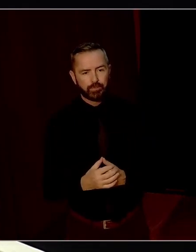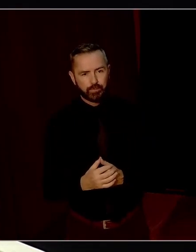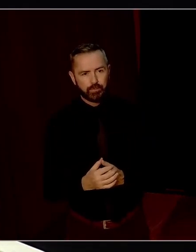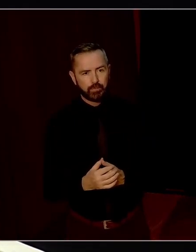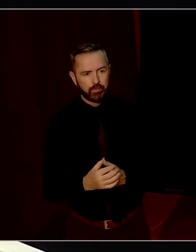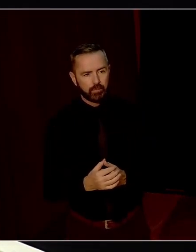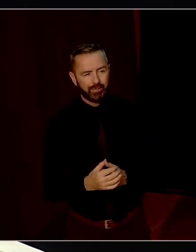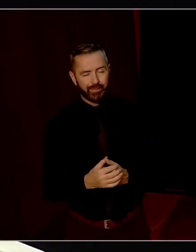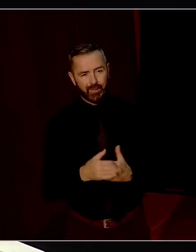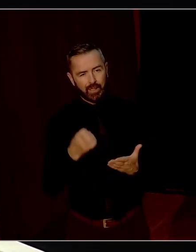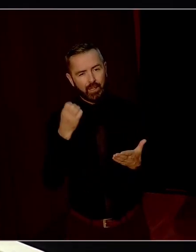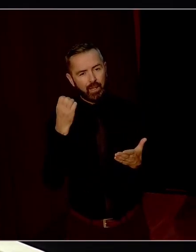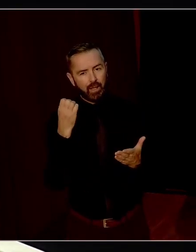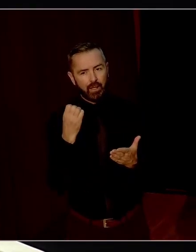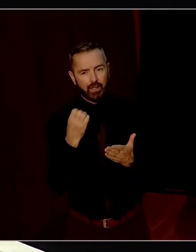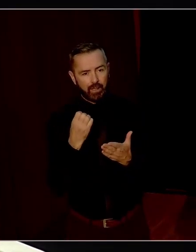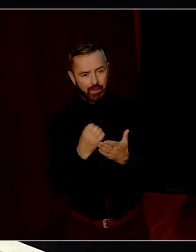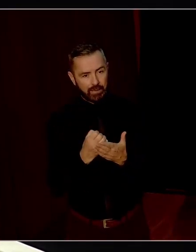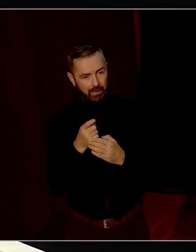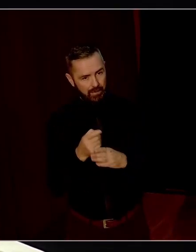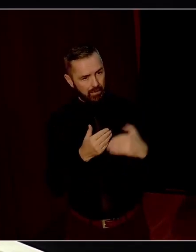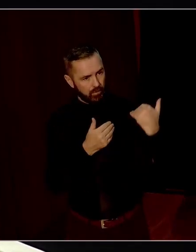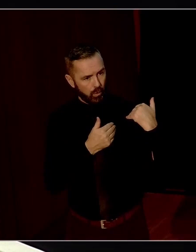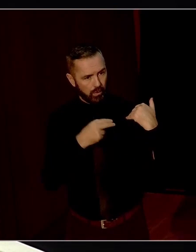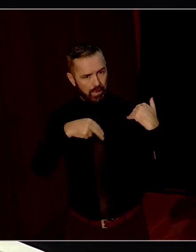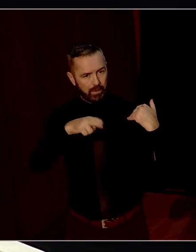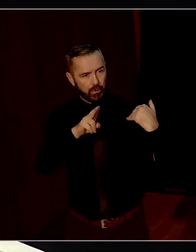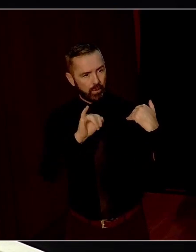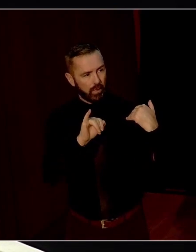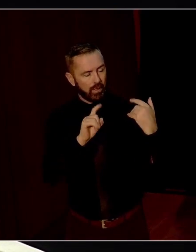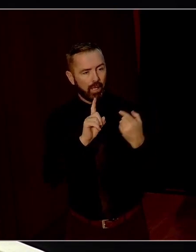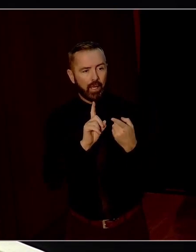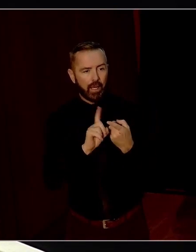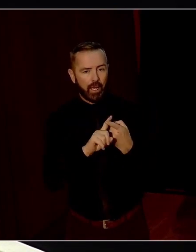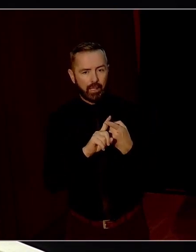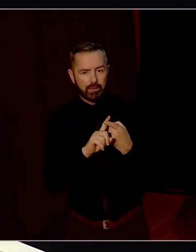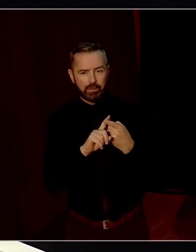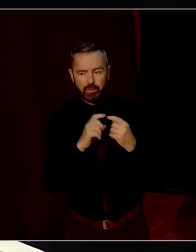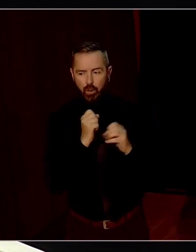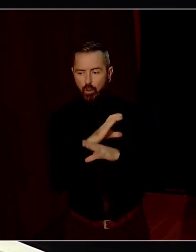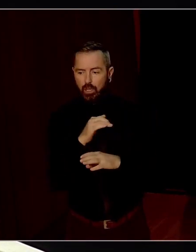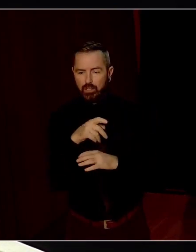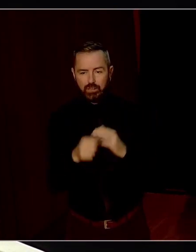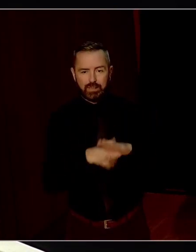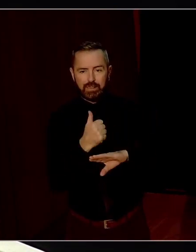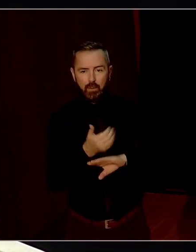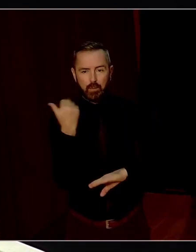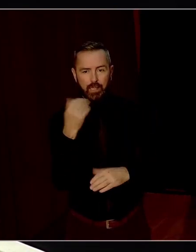It was precisely for such a role that the NUI and its colleges was established